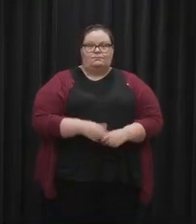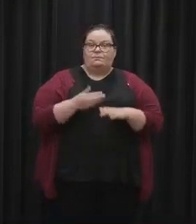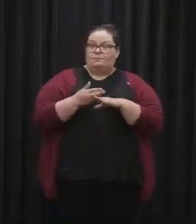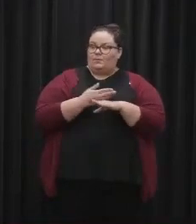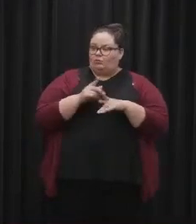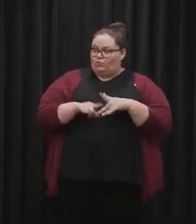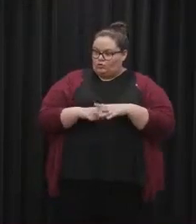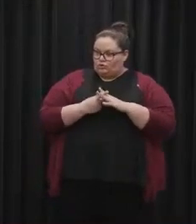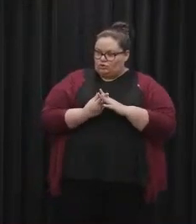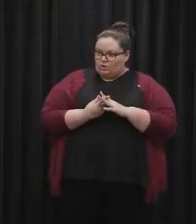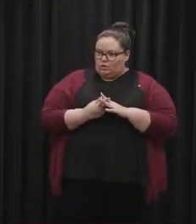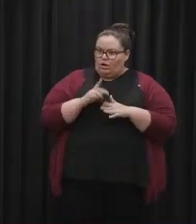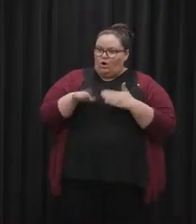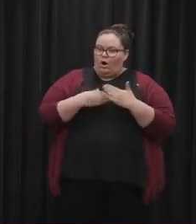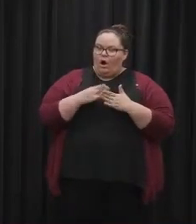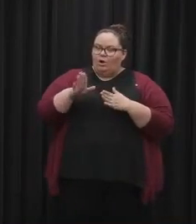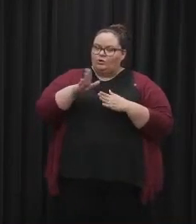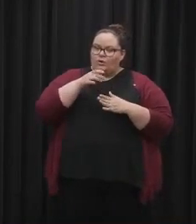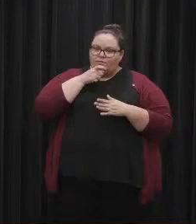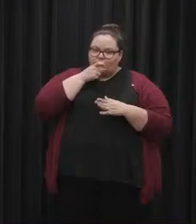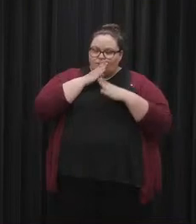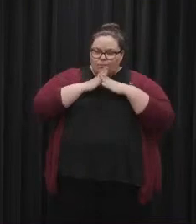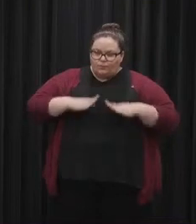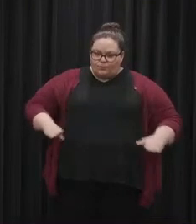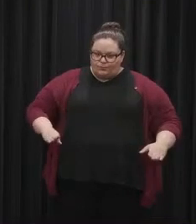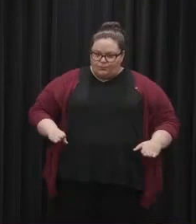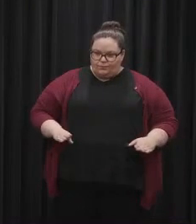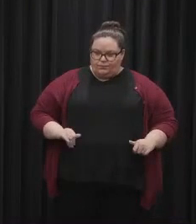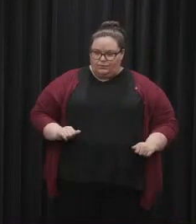Before we start, could everybody please